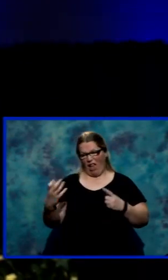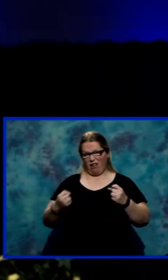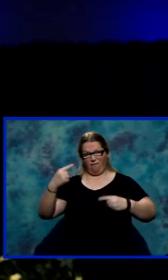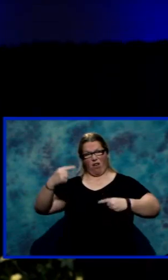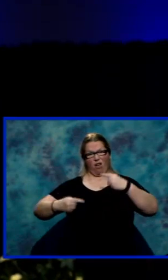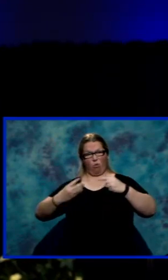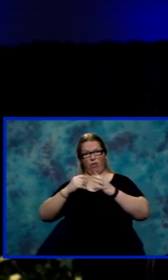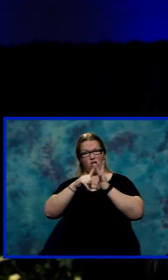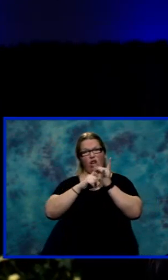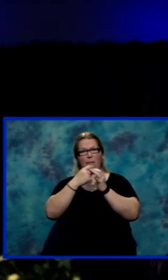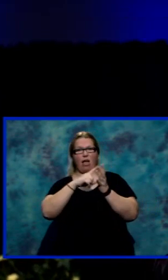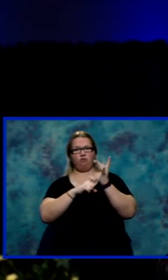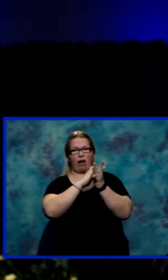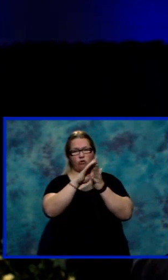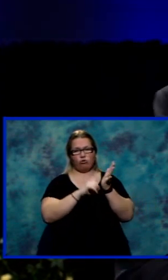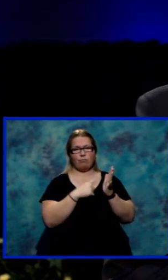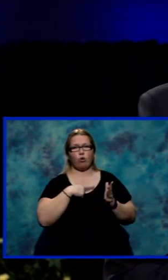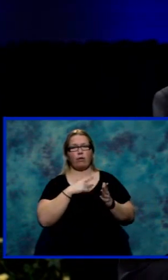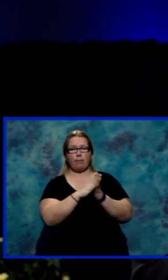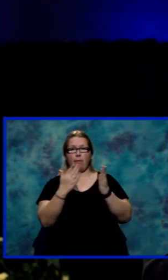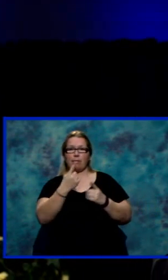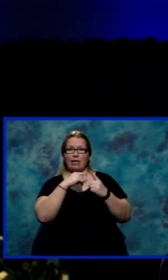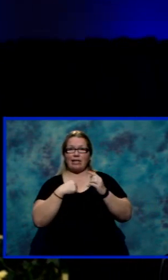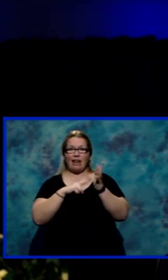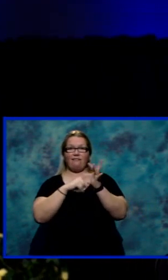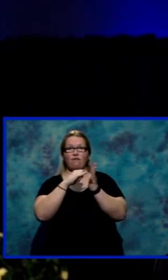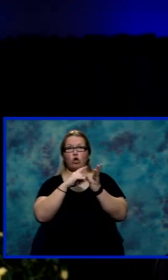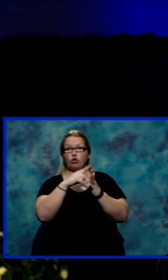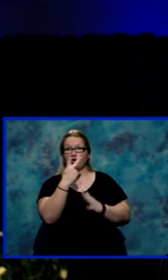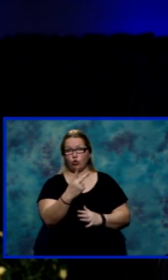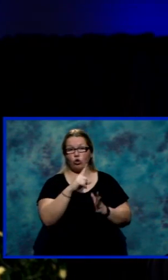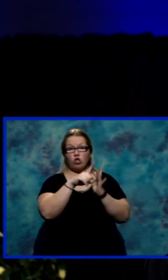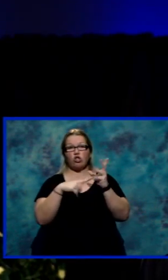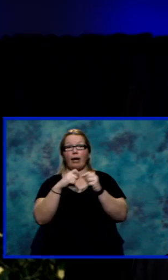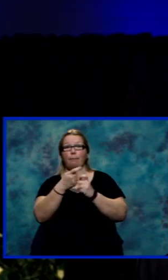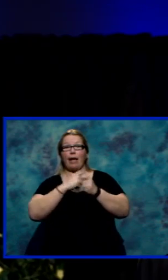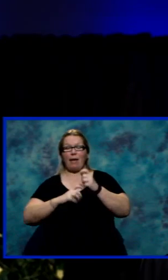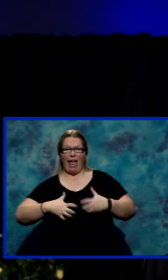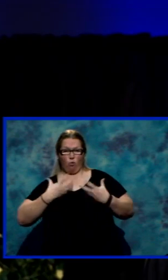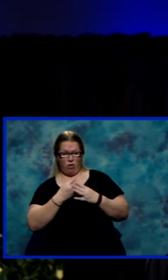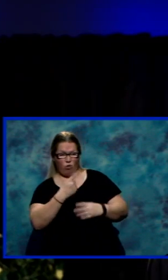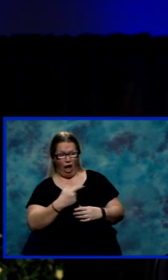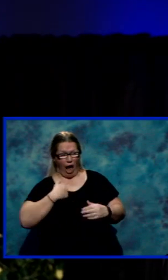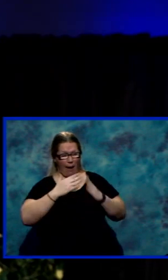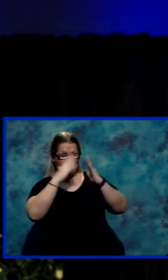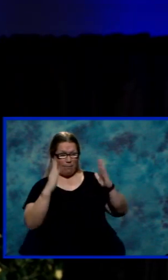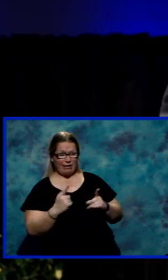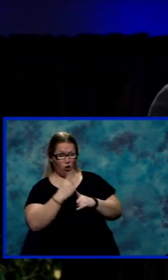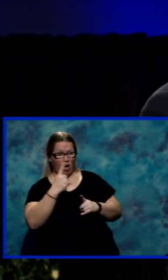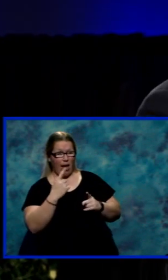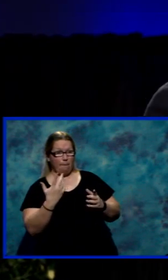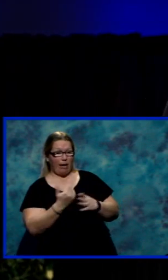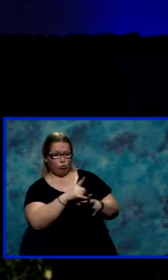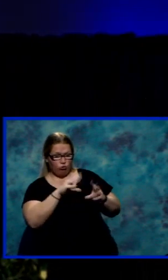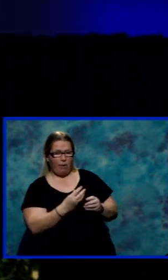been in the family that night, because the Bible tells us in verse 2 that Jacob became angry with her and said, am I in the place of God who has kept you from having